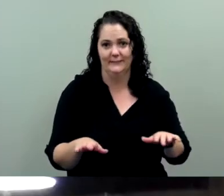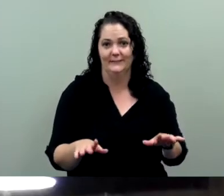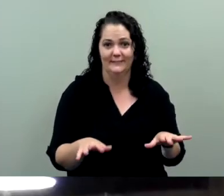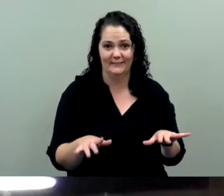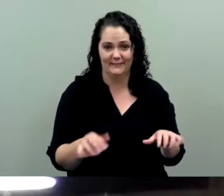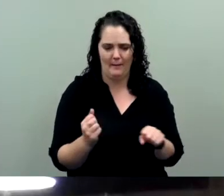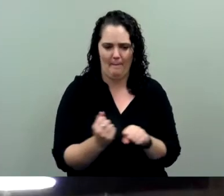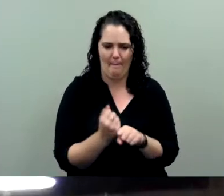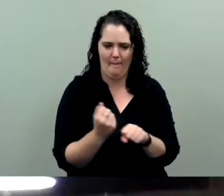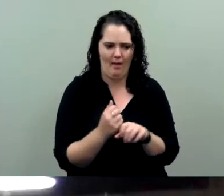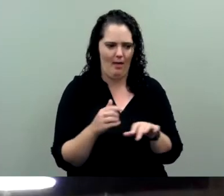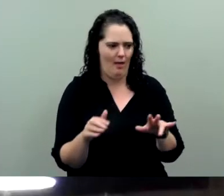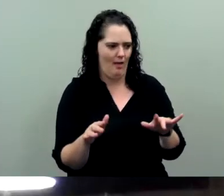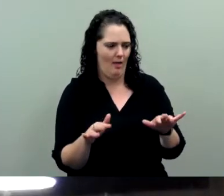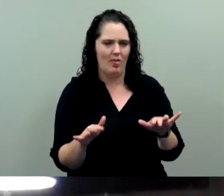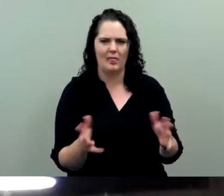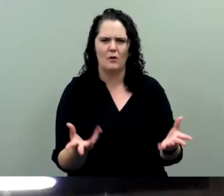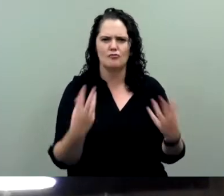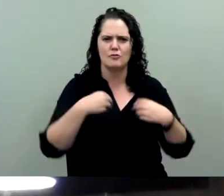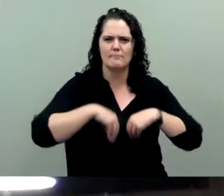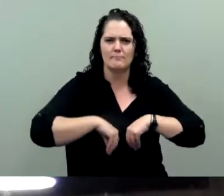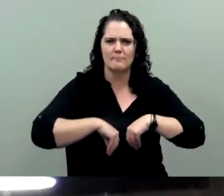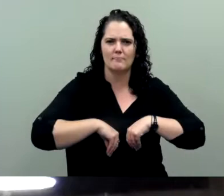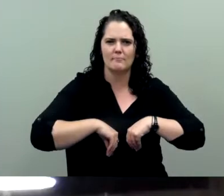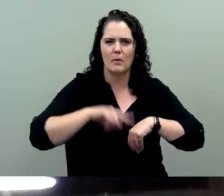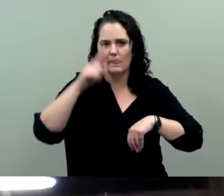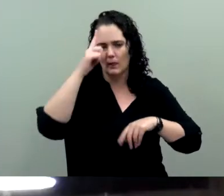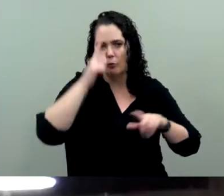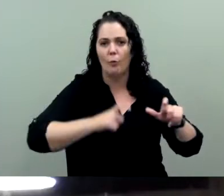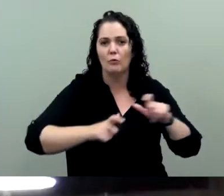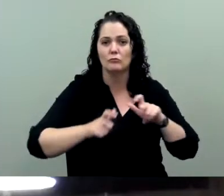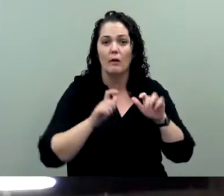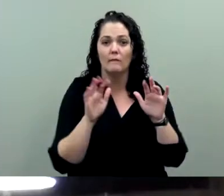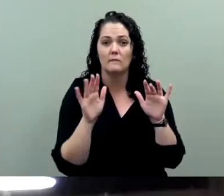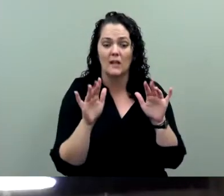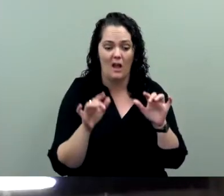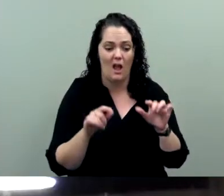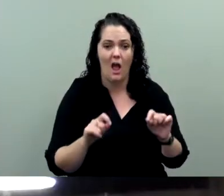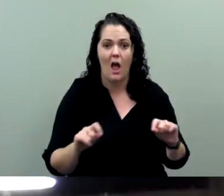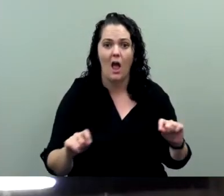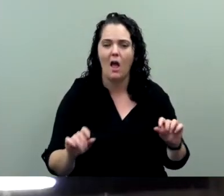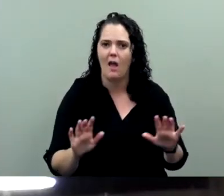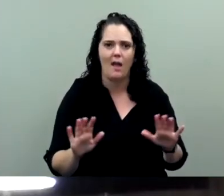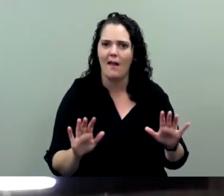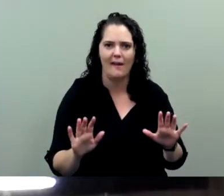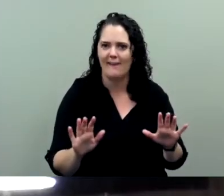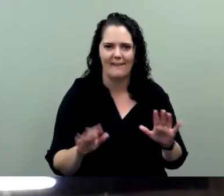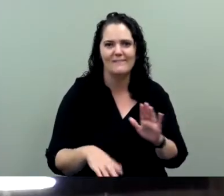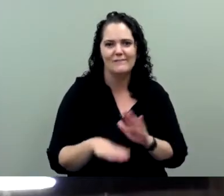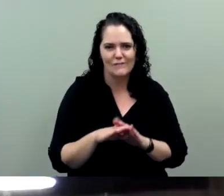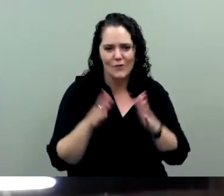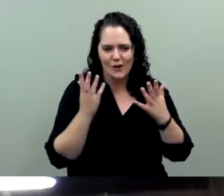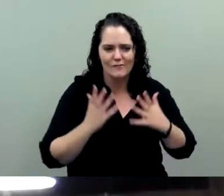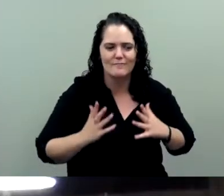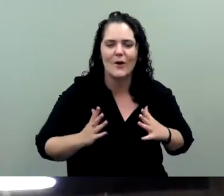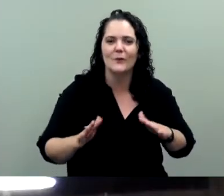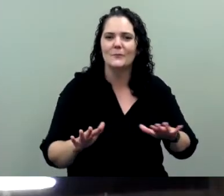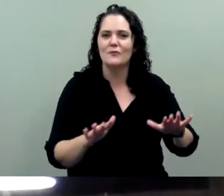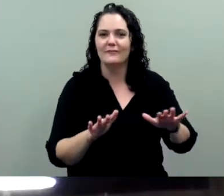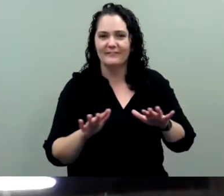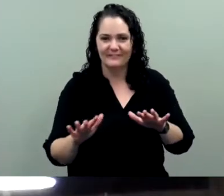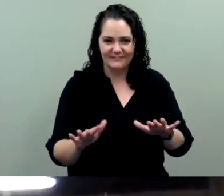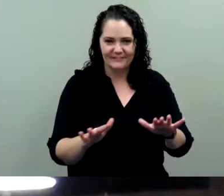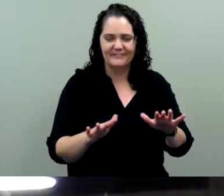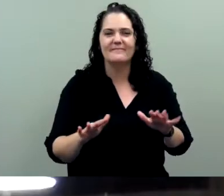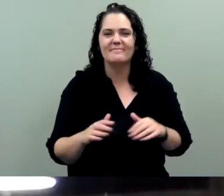so that you can't control them as easily just with your fingers, but that you have to get your whole body involved, and you'll become very sensitive to